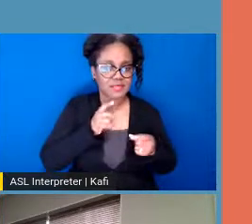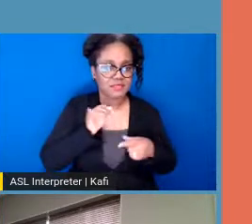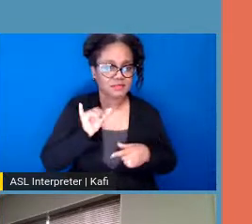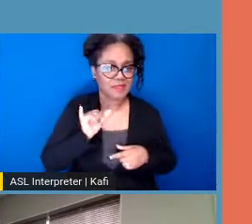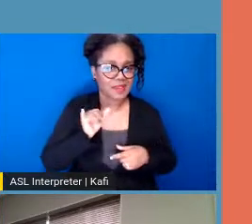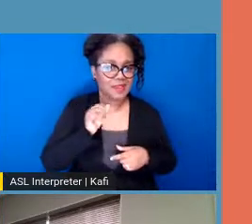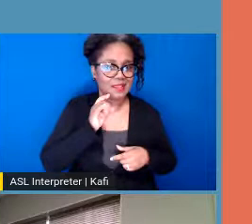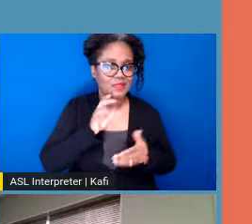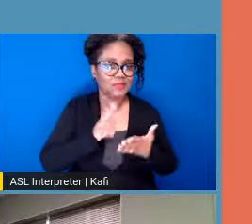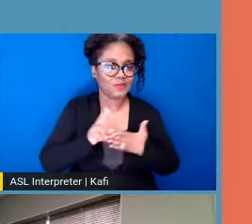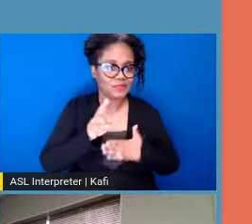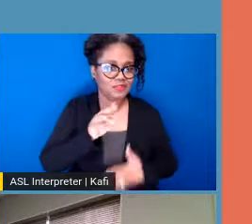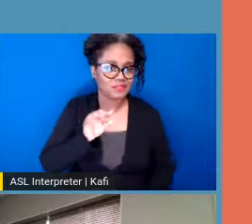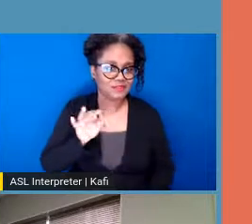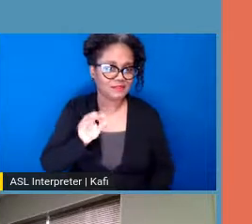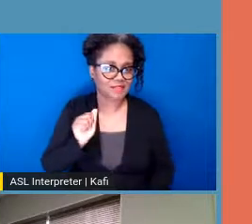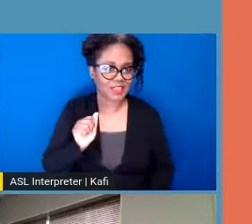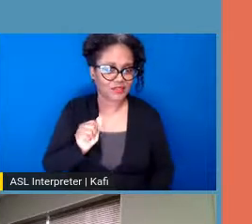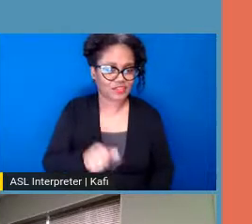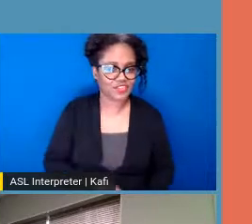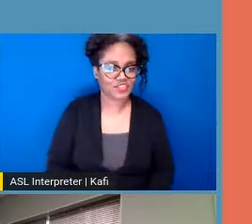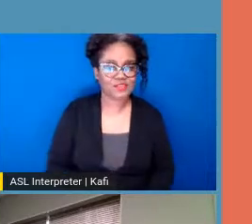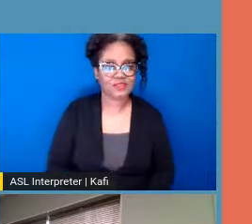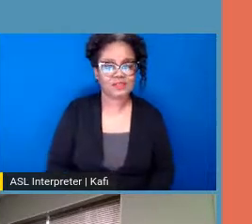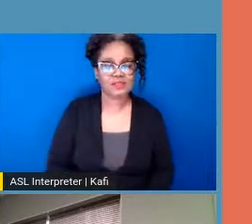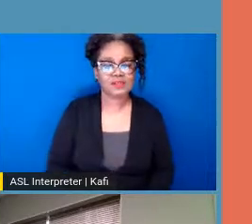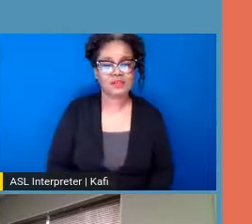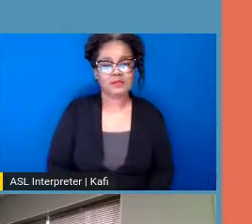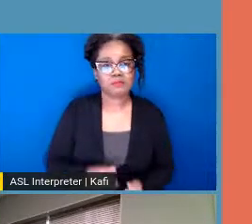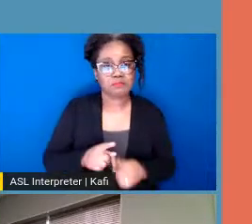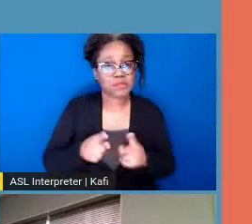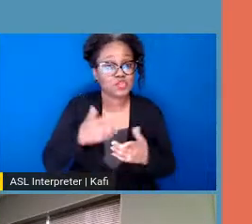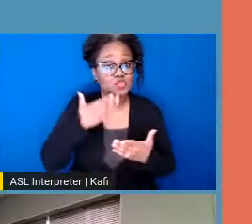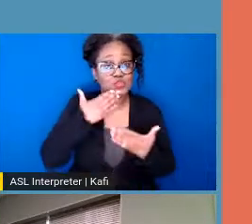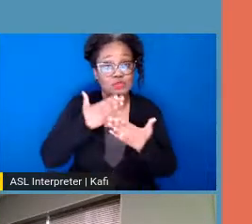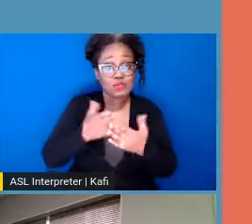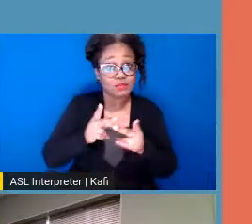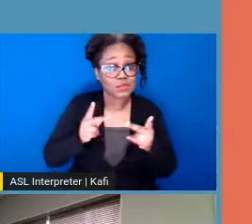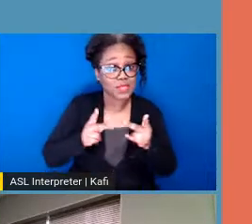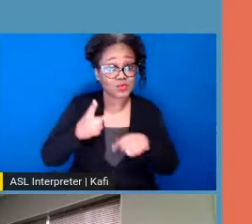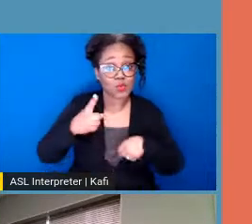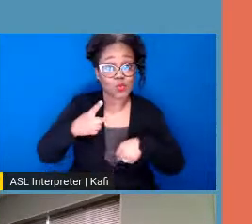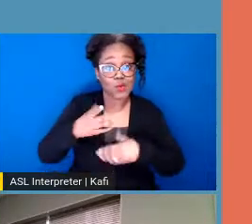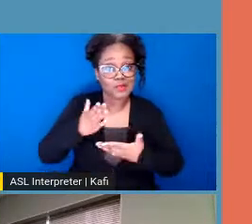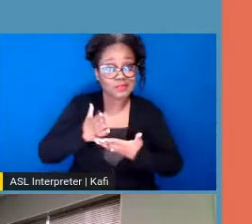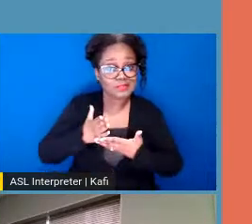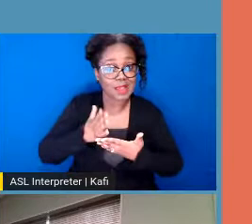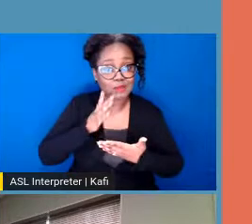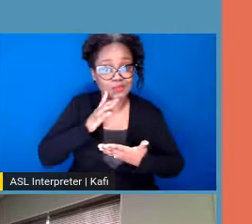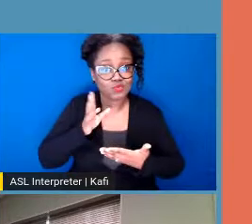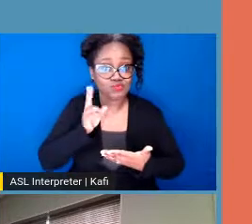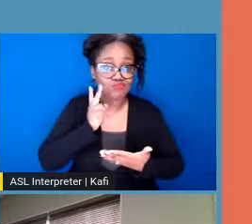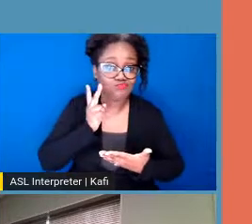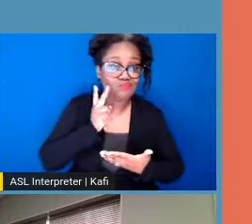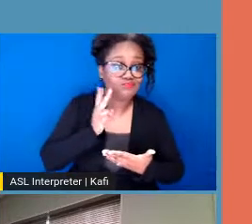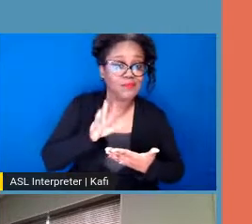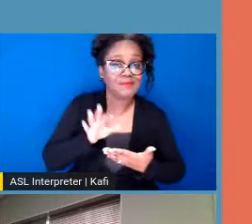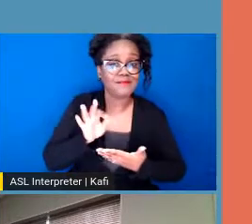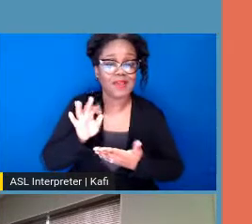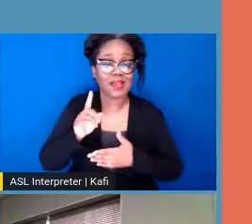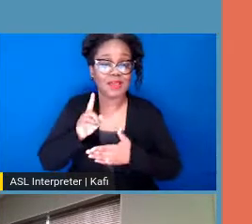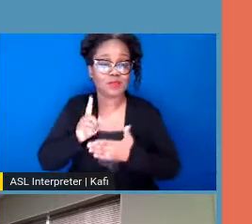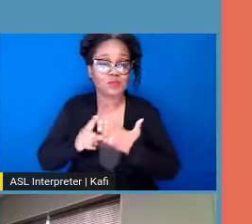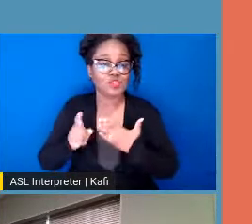But again, it's one-stop shopping kind of for visitors, or, at least a place to jump off of if you are researching a particular